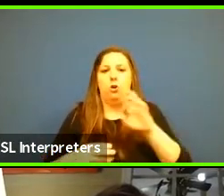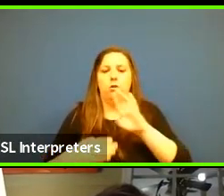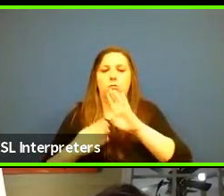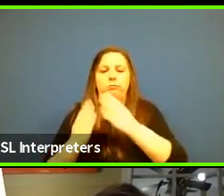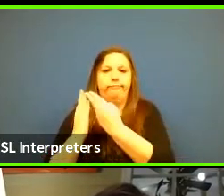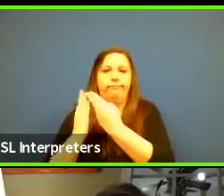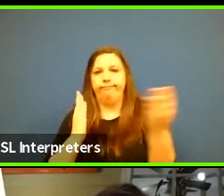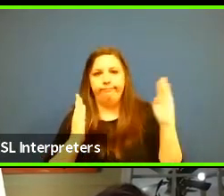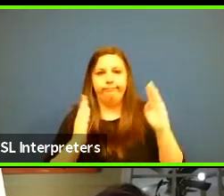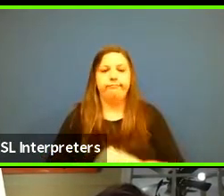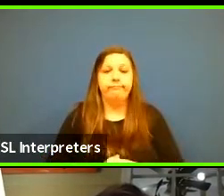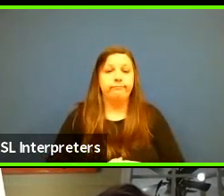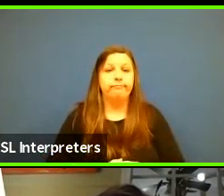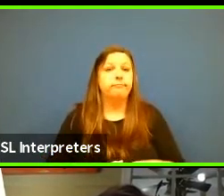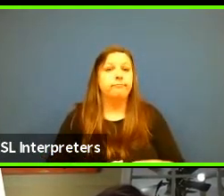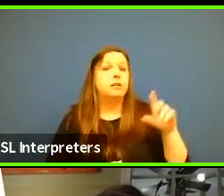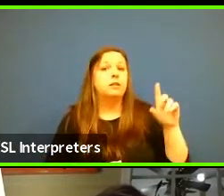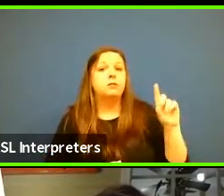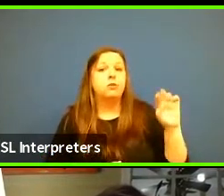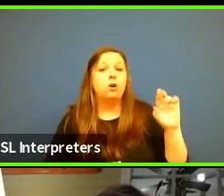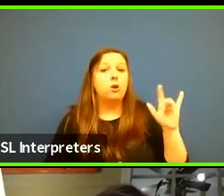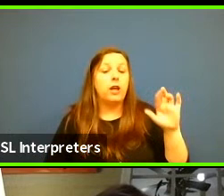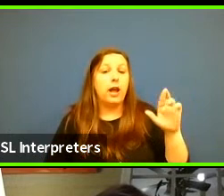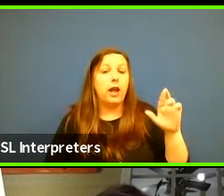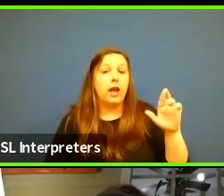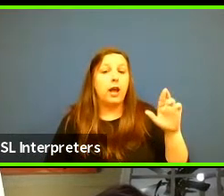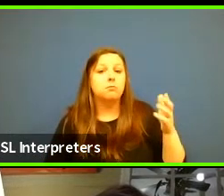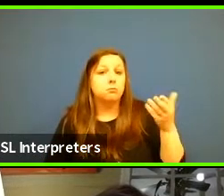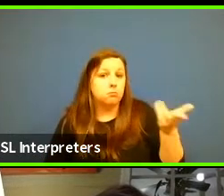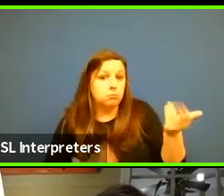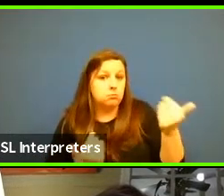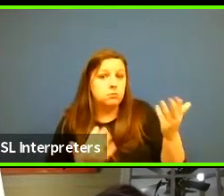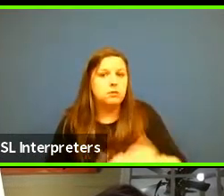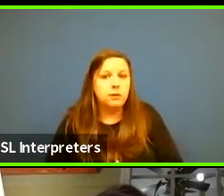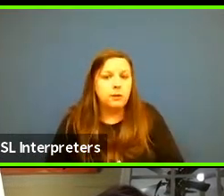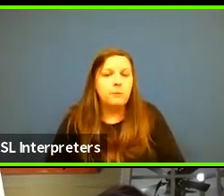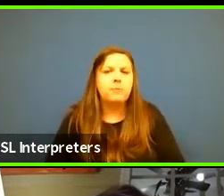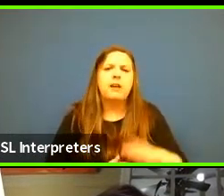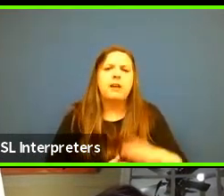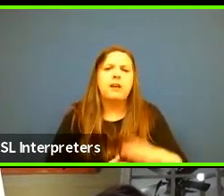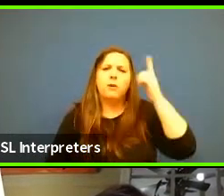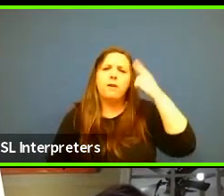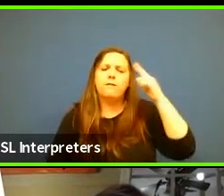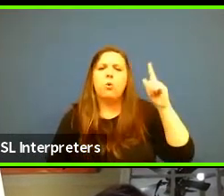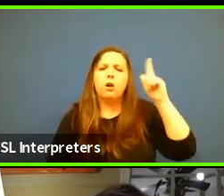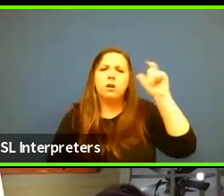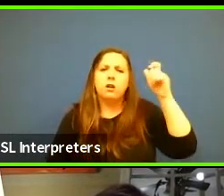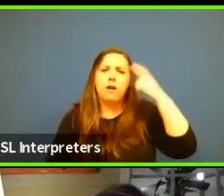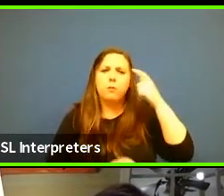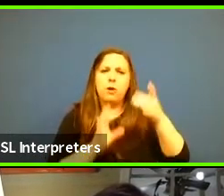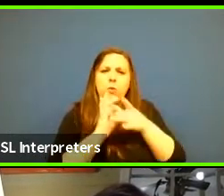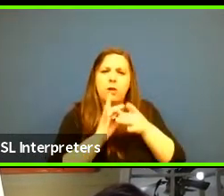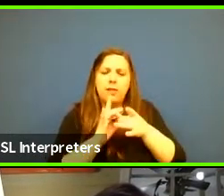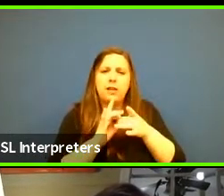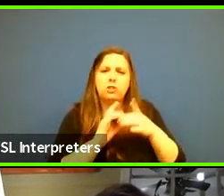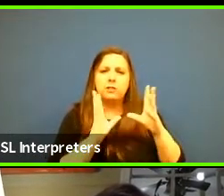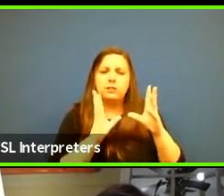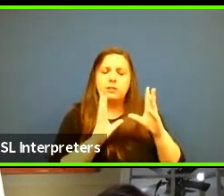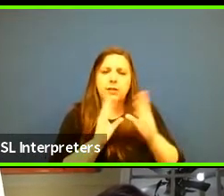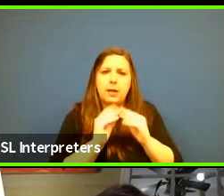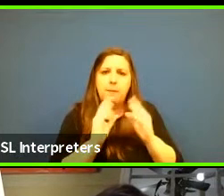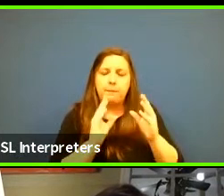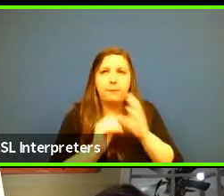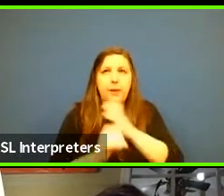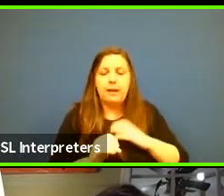Yes, ma'am, Dr. Yeager. At the presentation for the Government Relations Committee last week, I guess, was it whenever it was